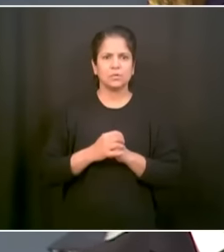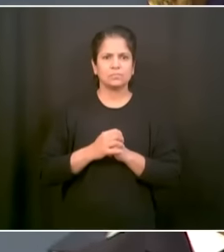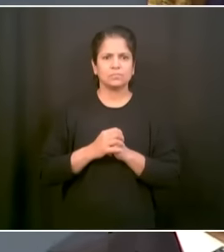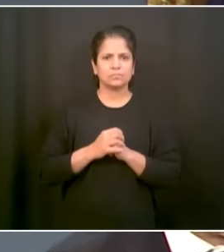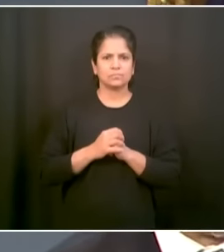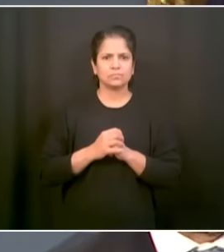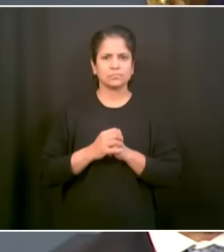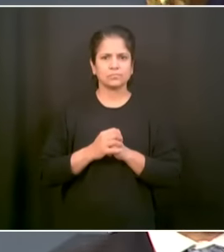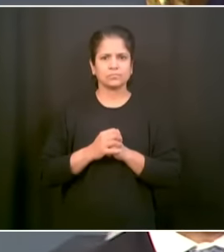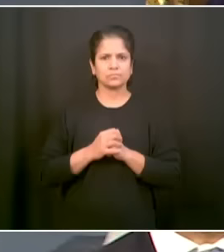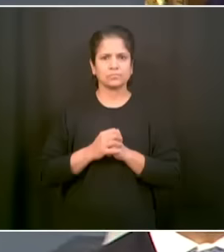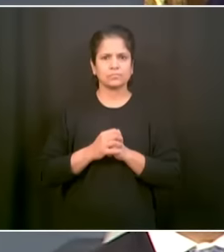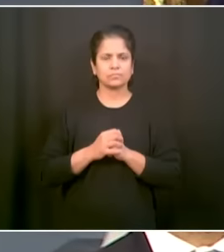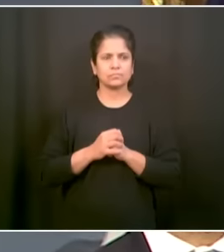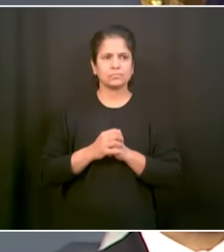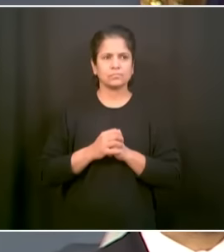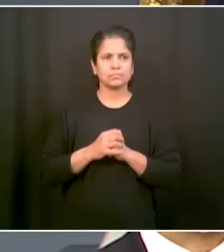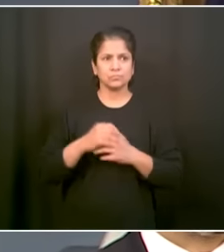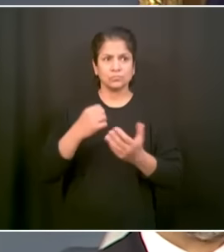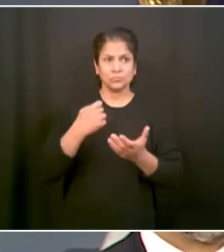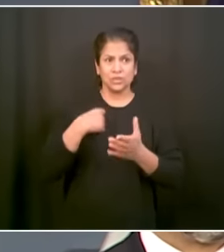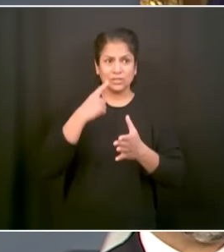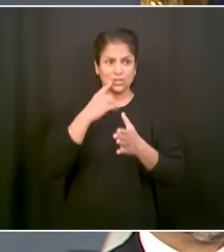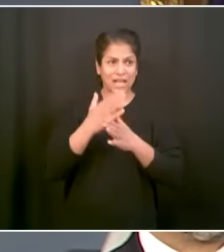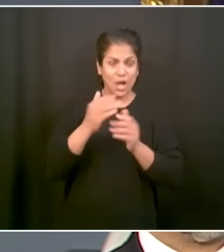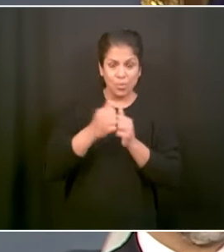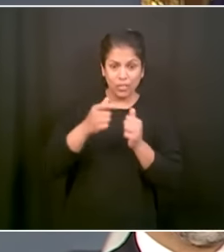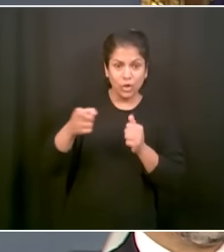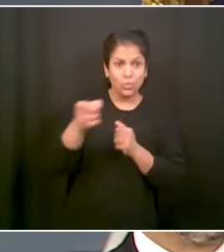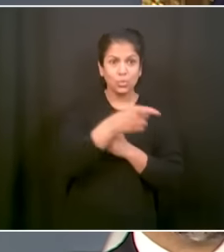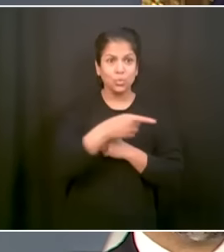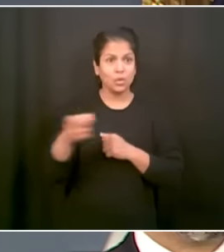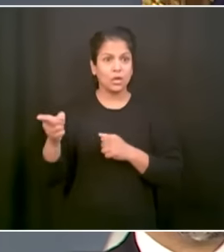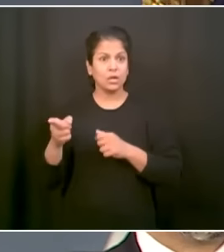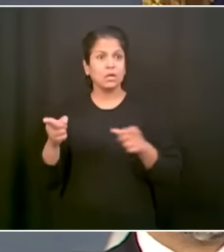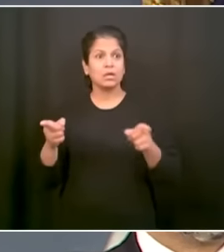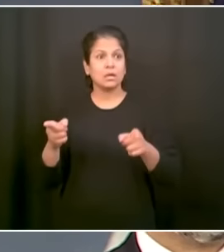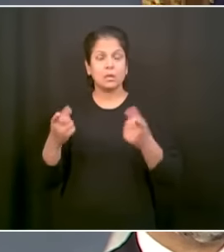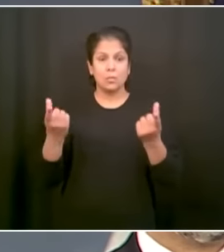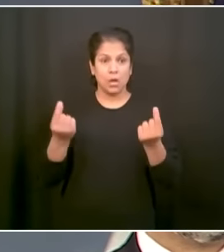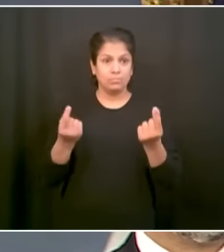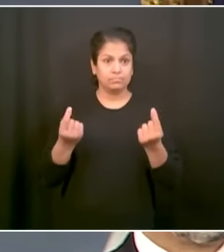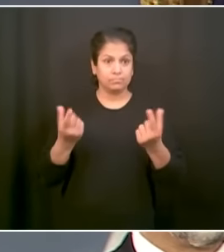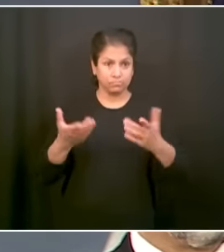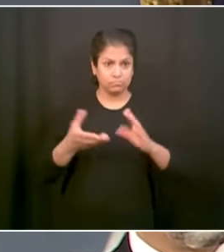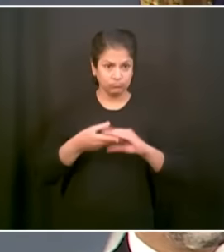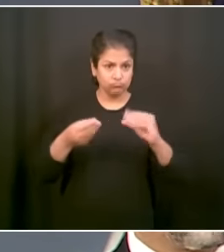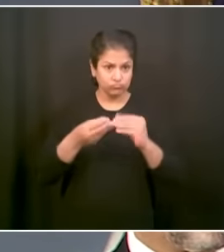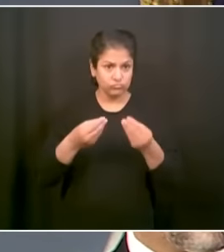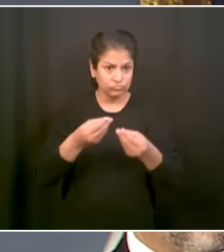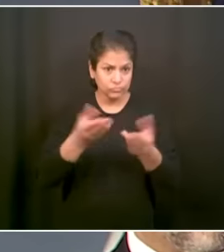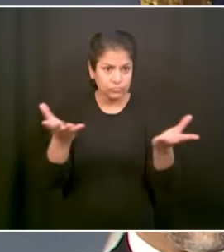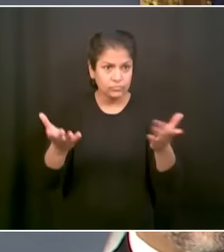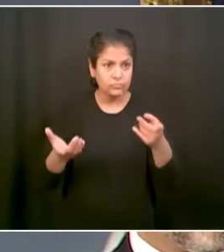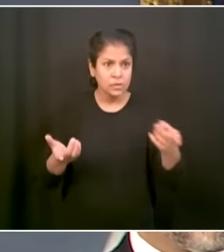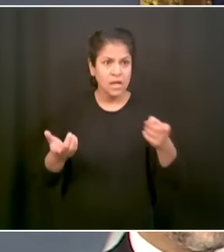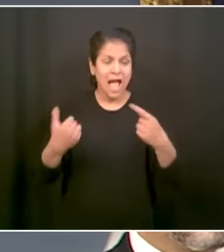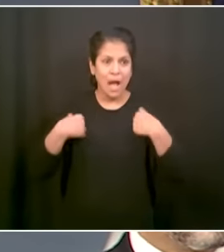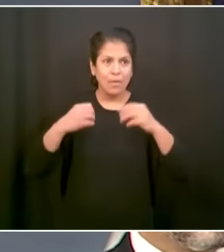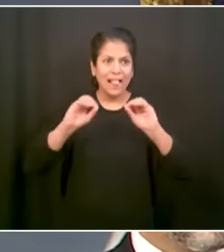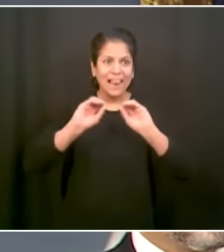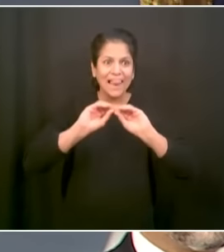I have just shared with all of you and with New Yorkers is the making clear of how the prior